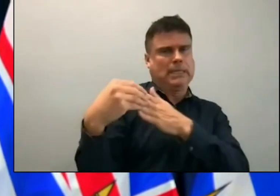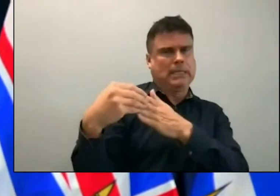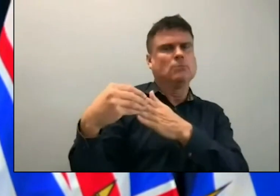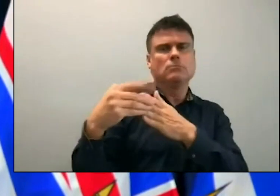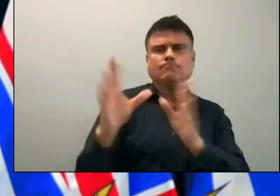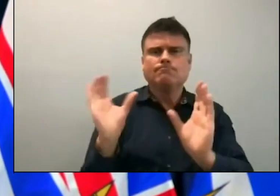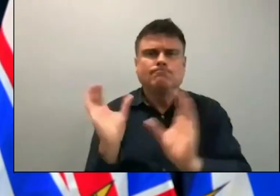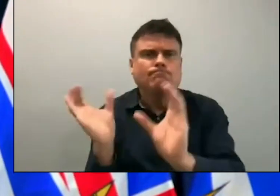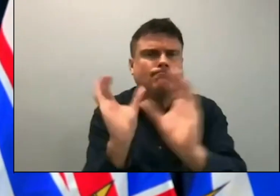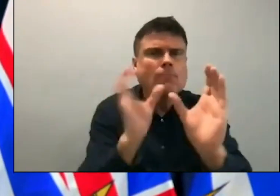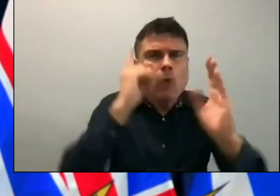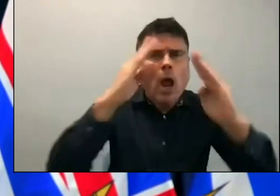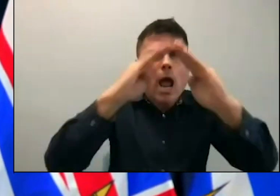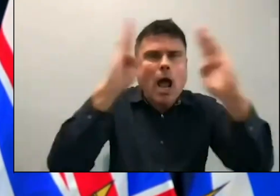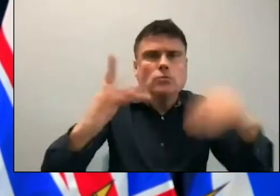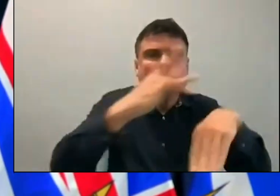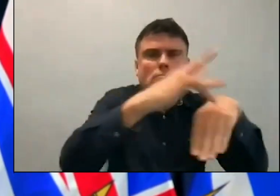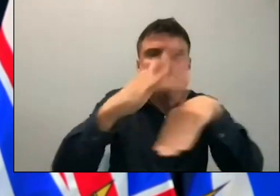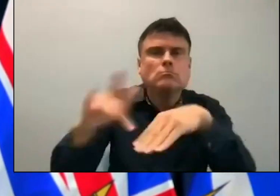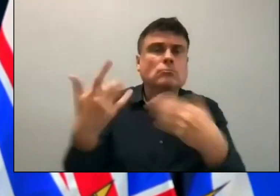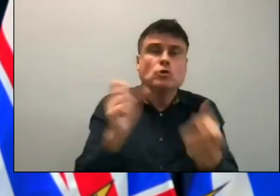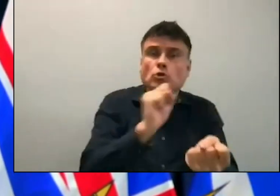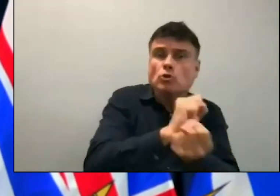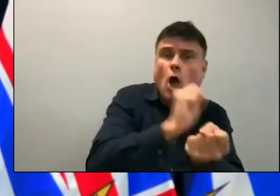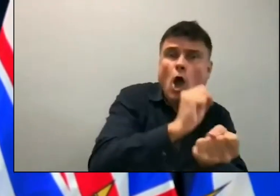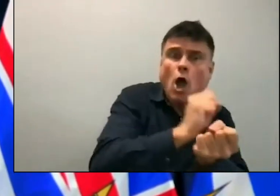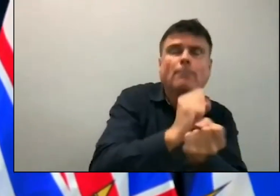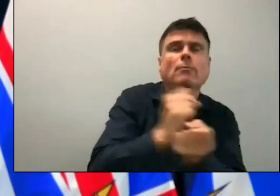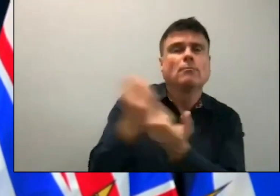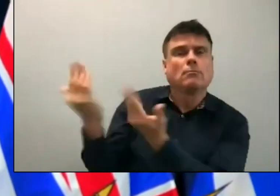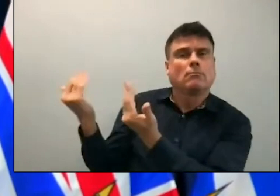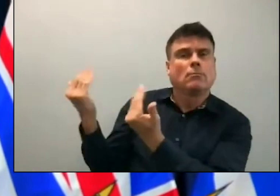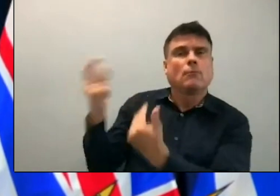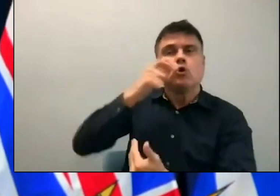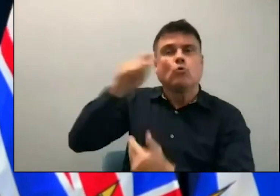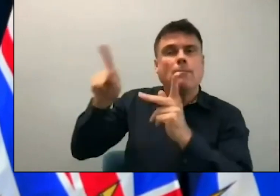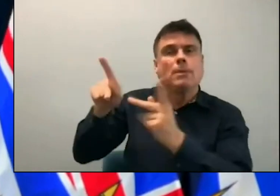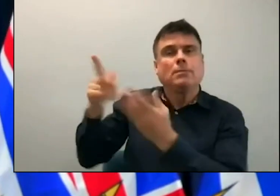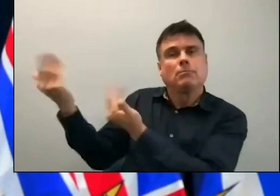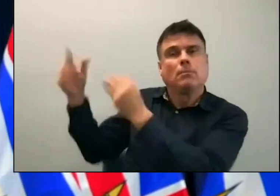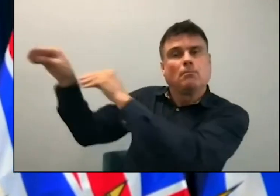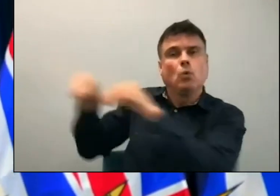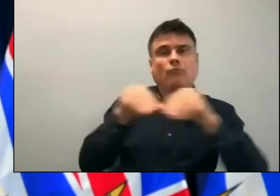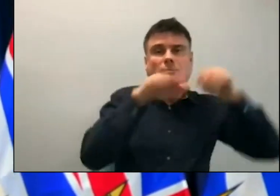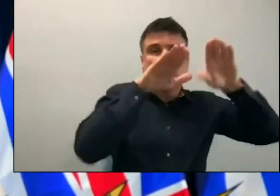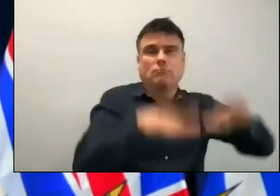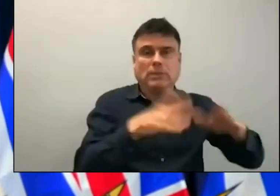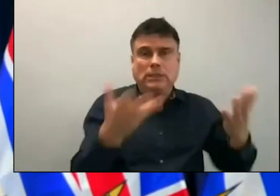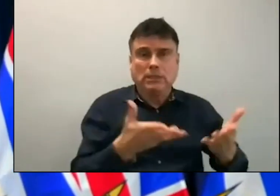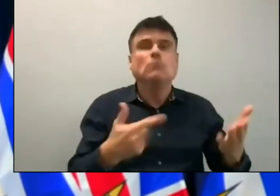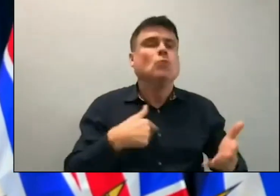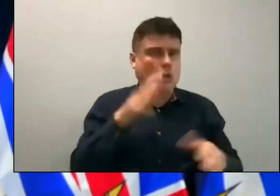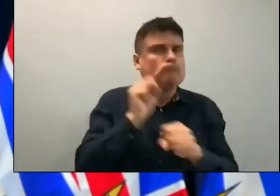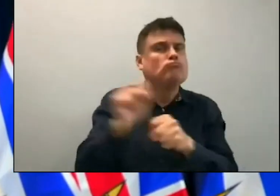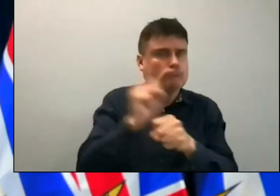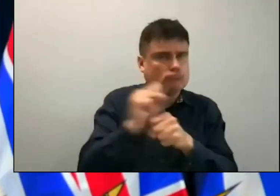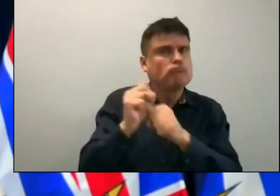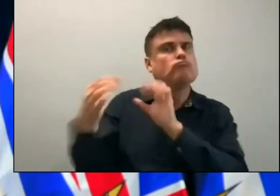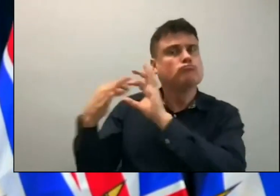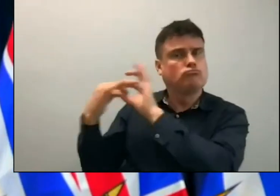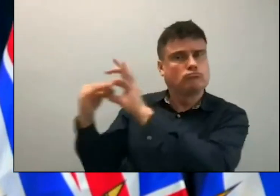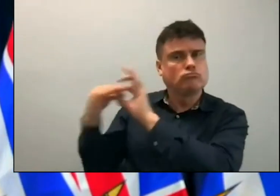other necessities for refugees, wherever they may come from. So we're going to be working in collaboration with